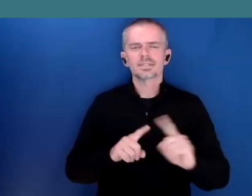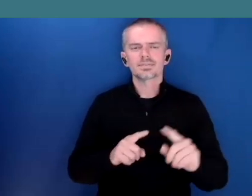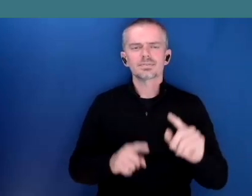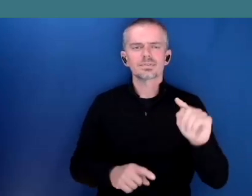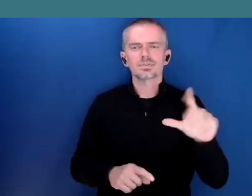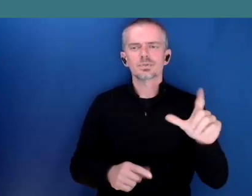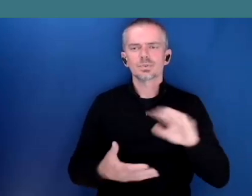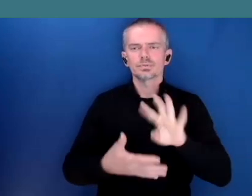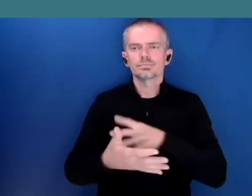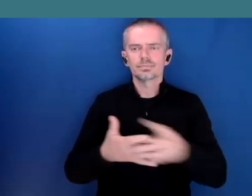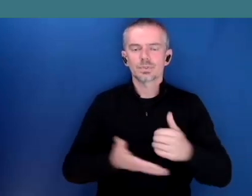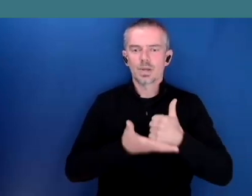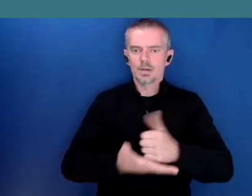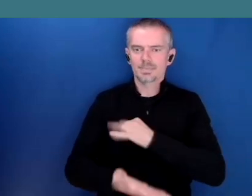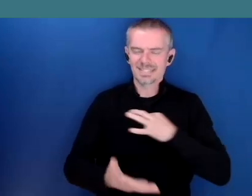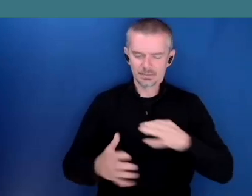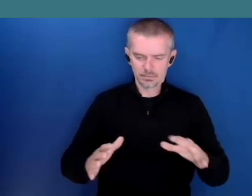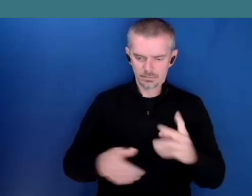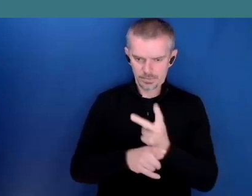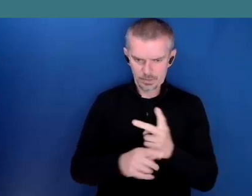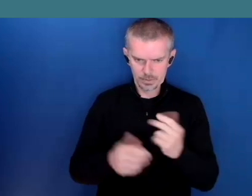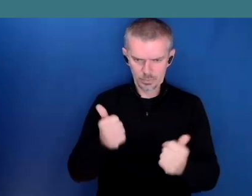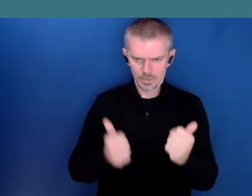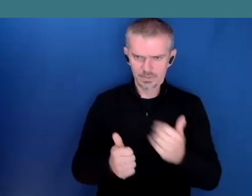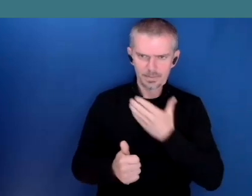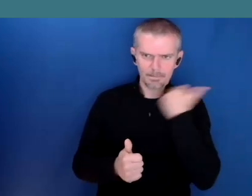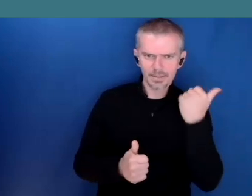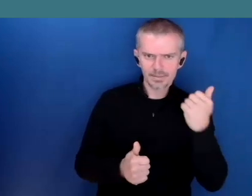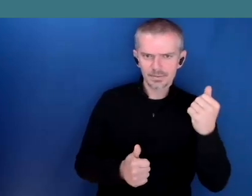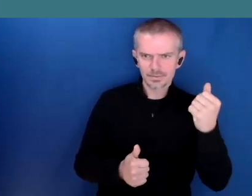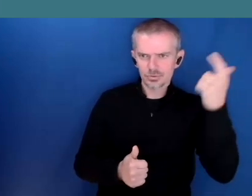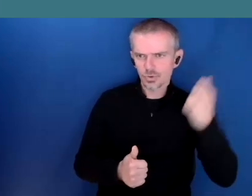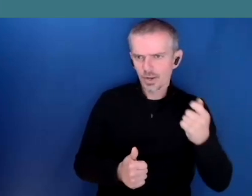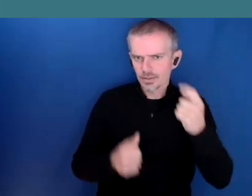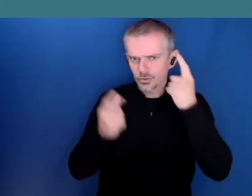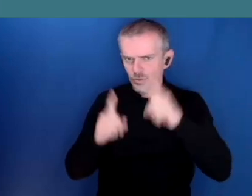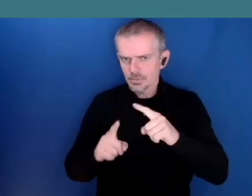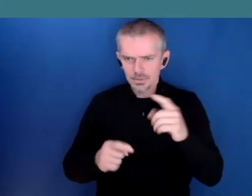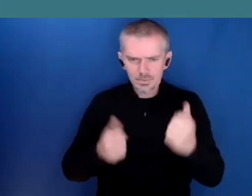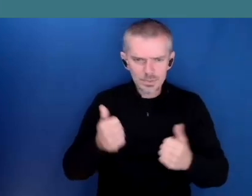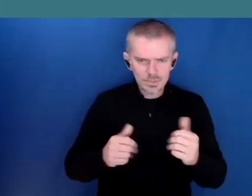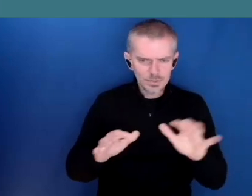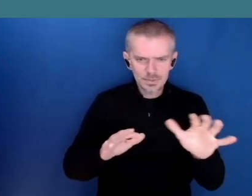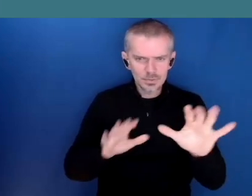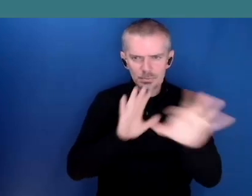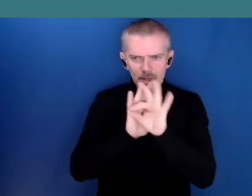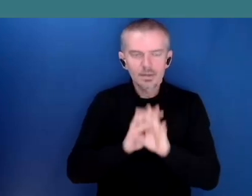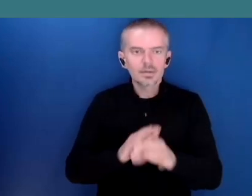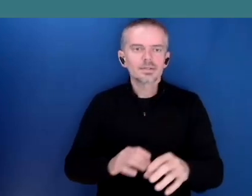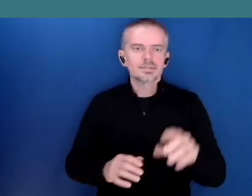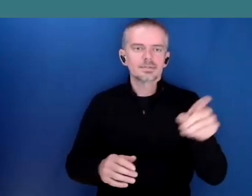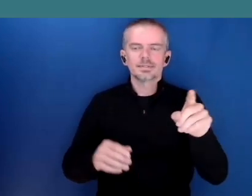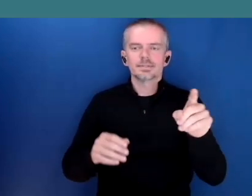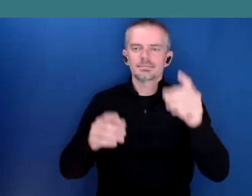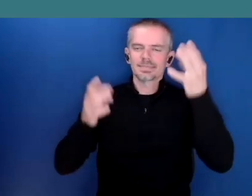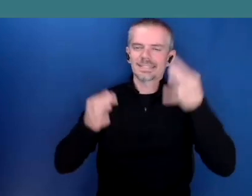aid staff in getting started on finding the right grant or agreement tool to support a project. This agreements decision tree